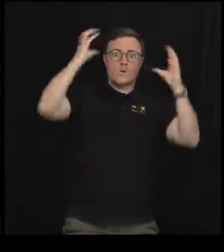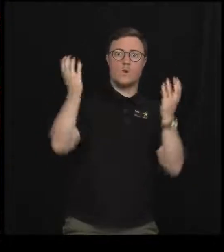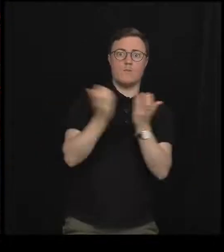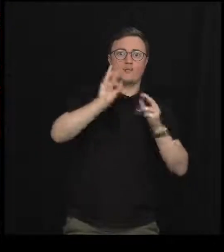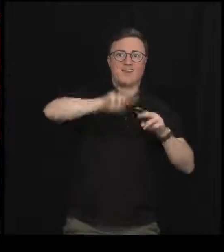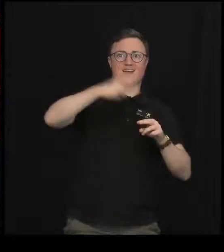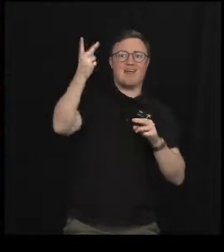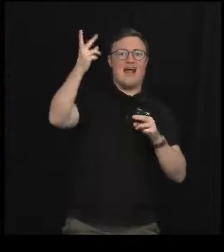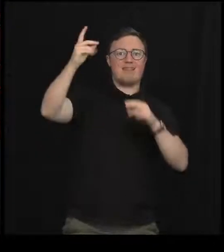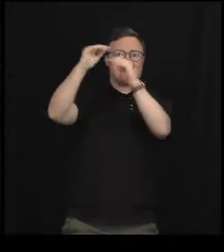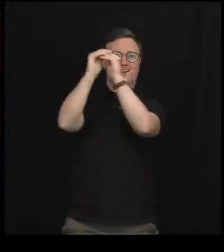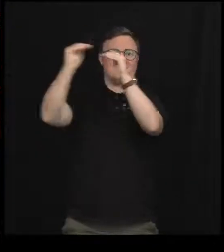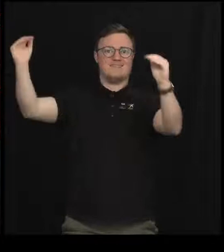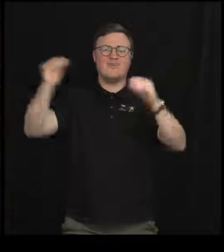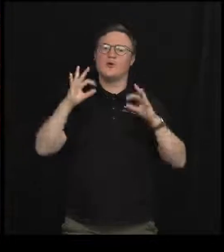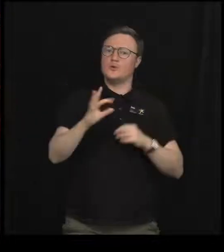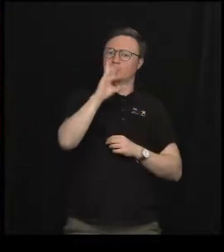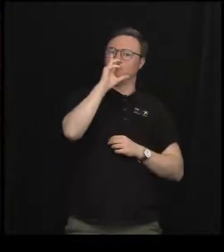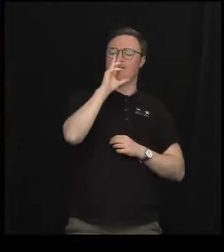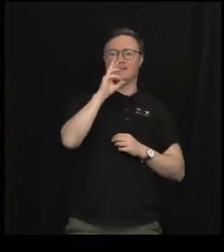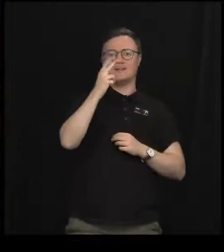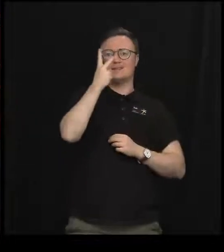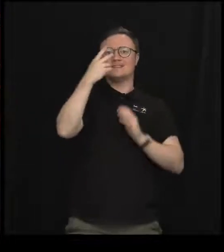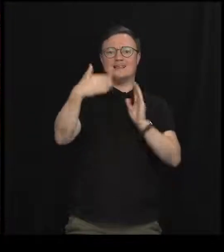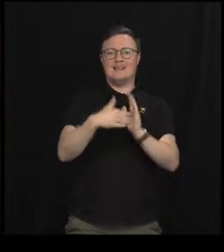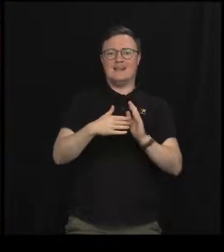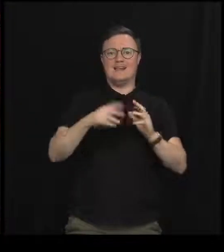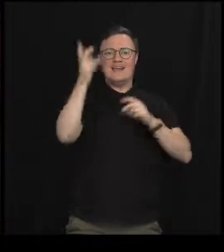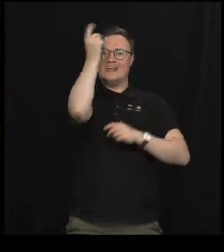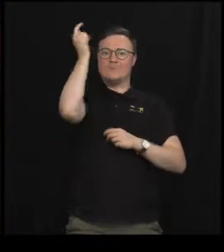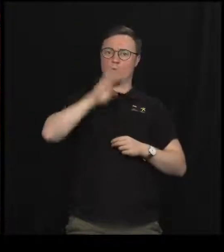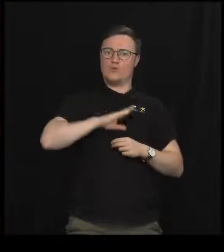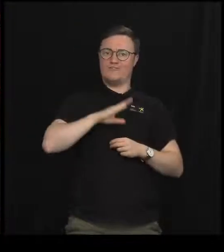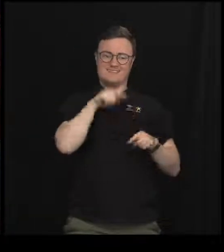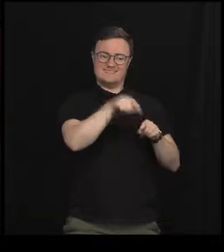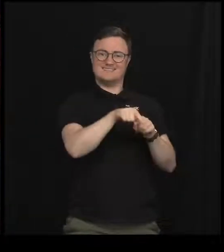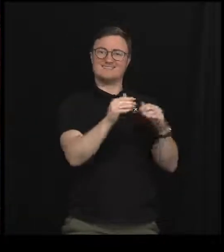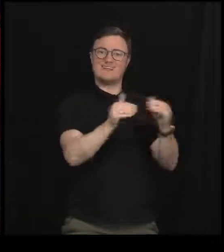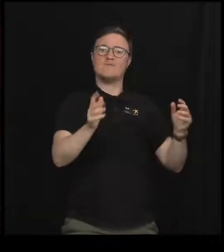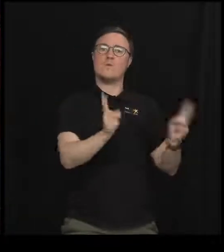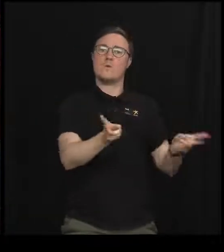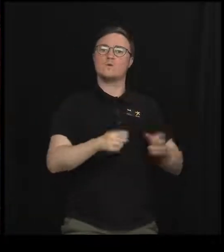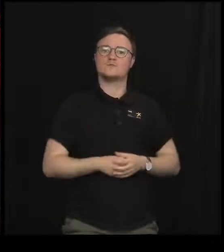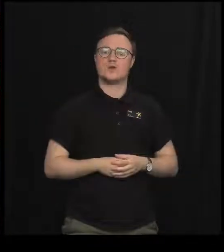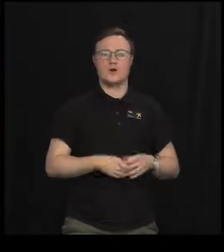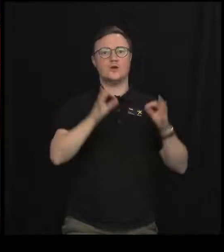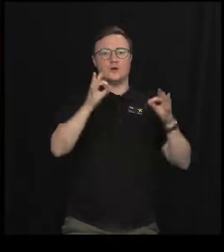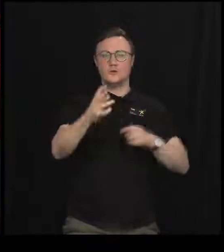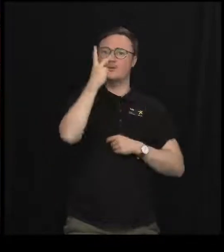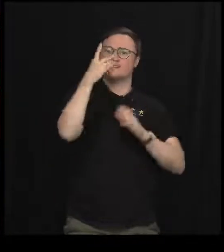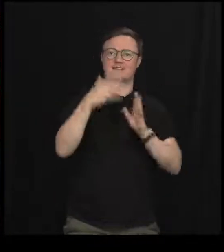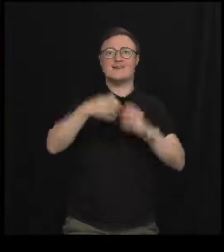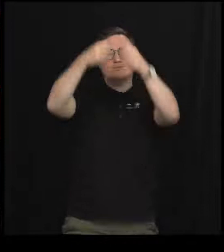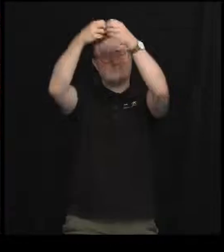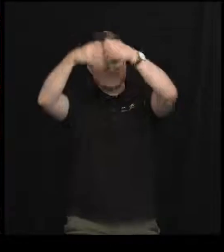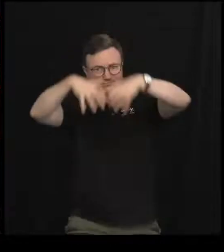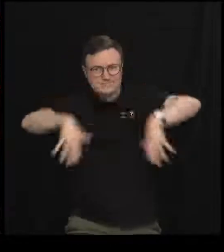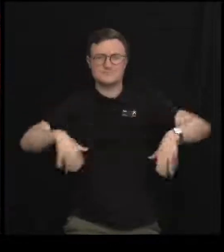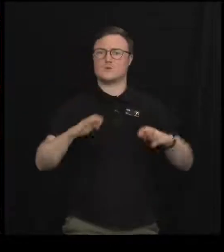buzzword, business at the global level, but it's important. And it is rooted, but how can we make the connection